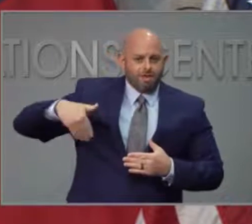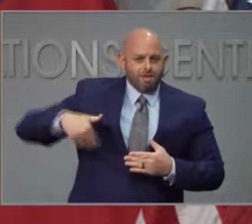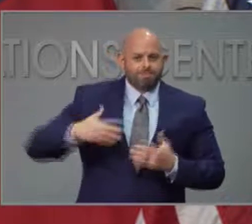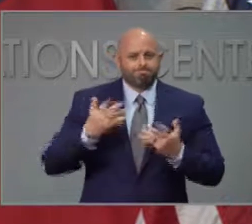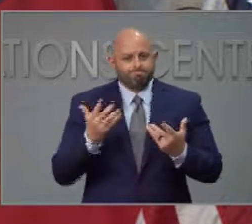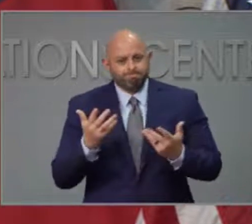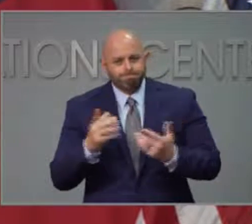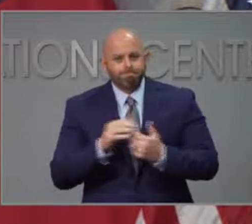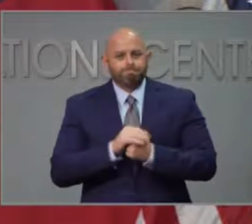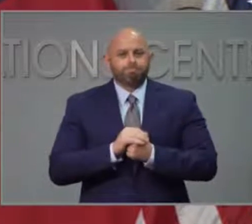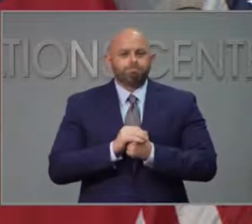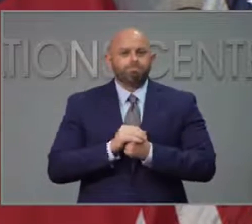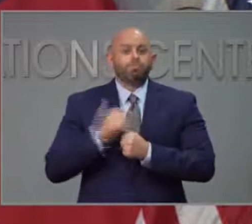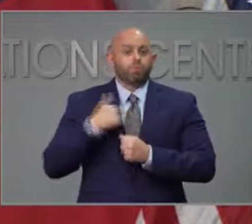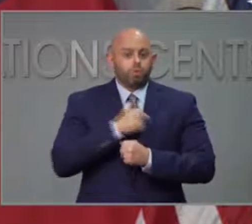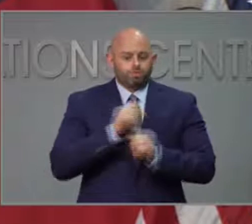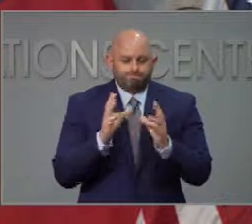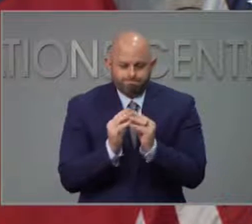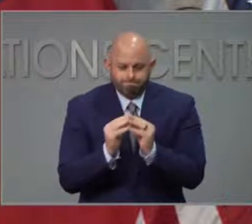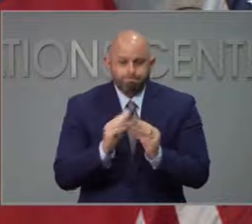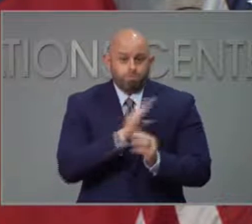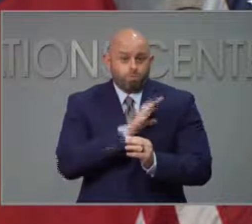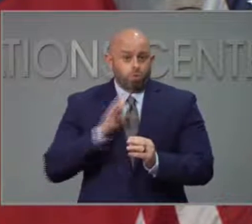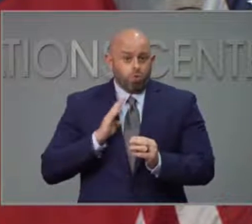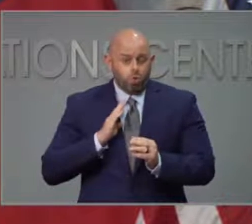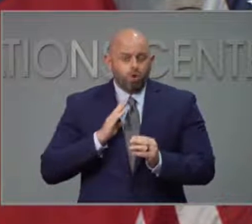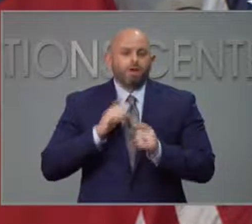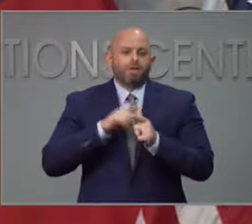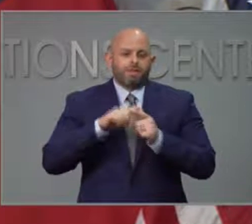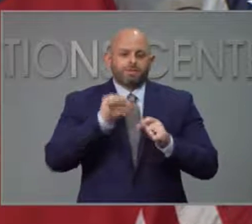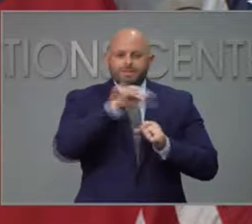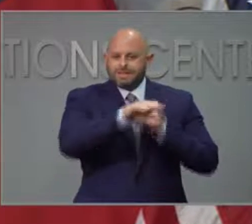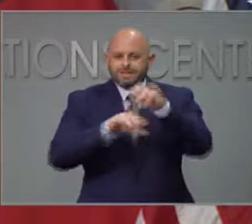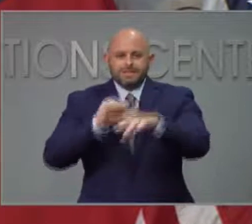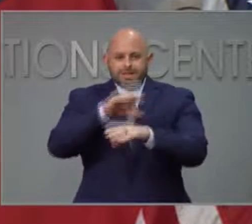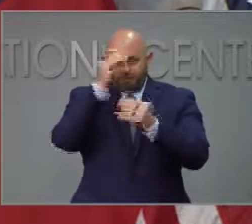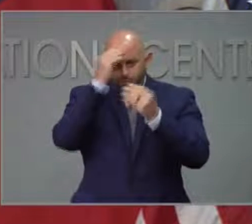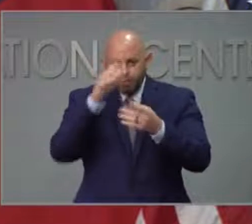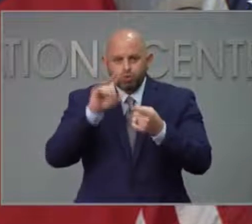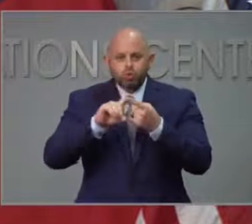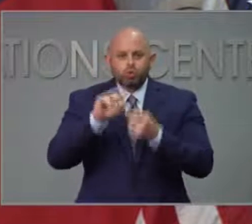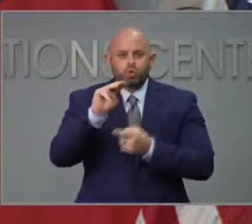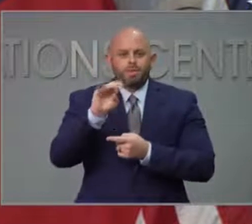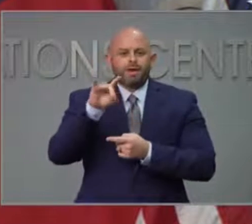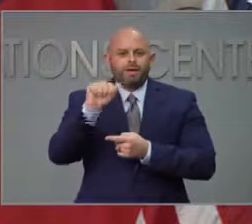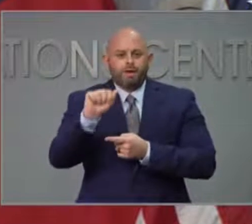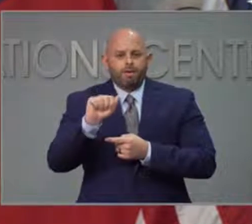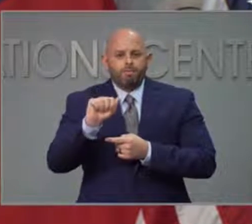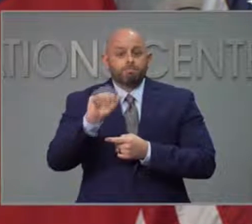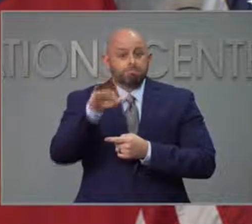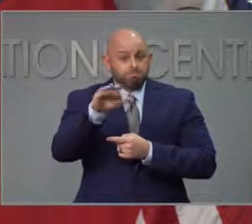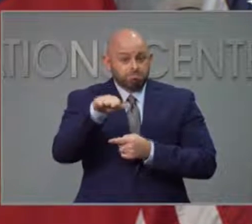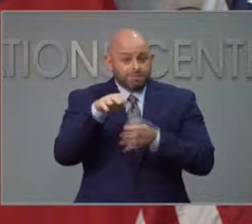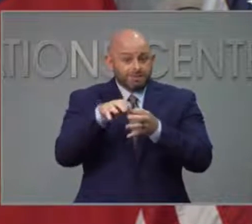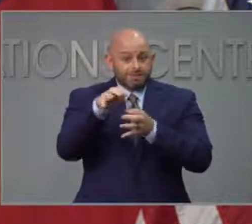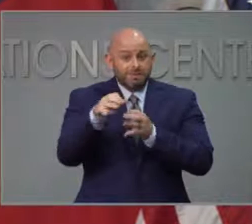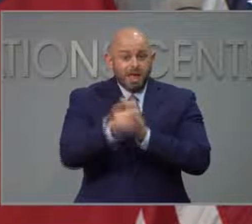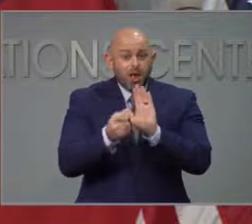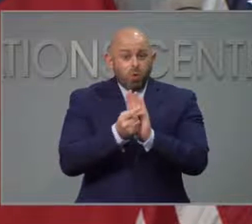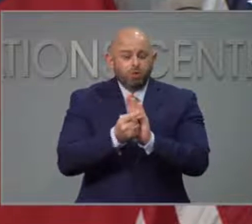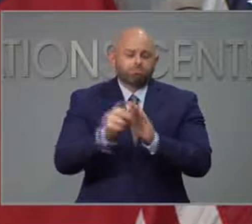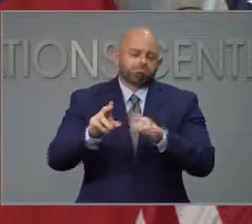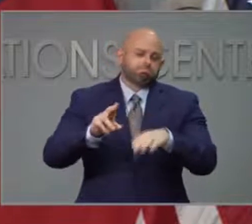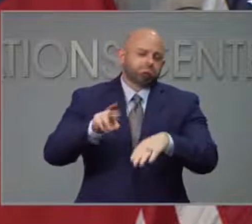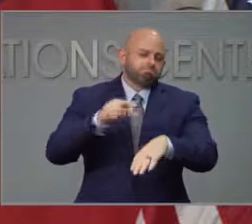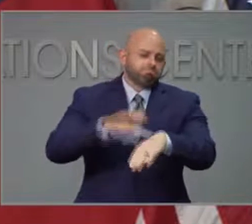board meeting will be sent to the media as soon as possible. The extension of hours is not unusual in any